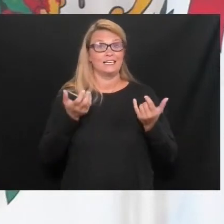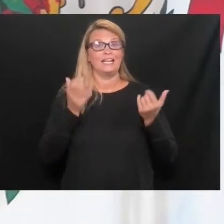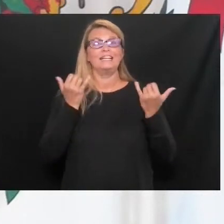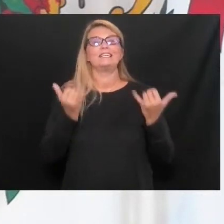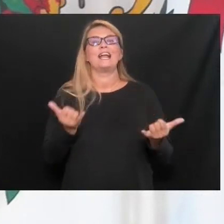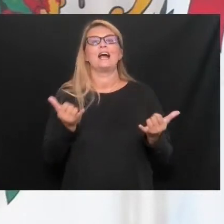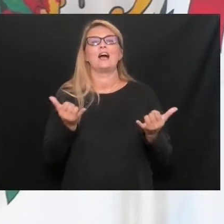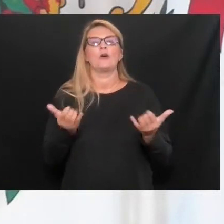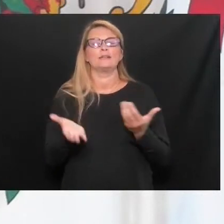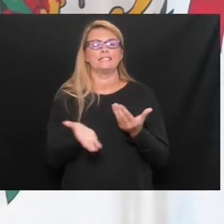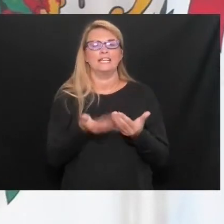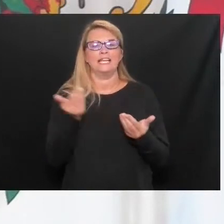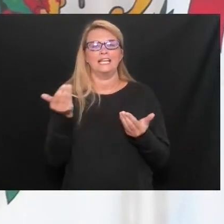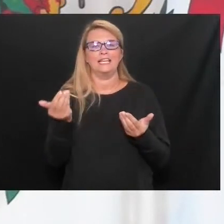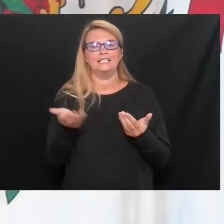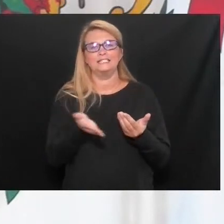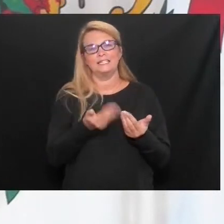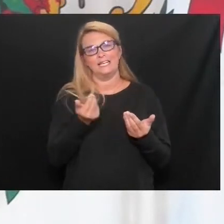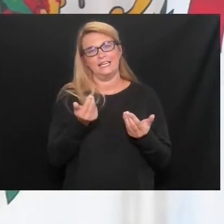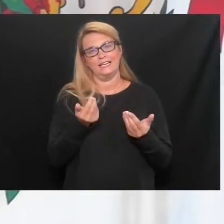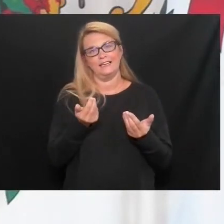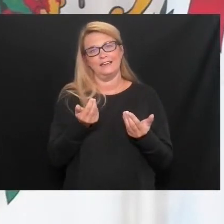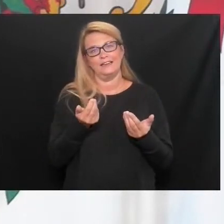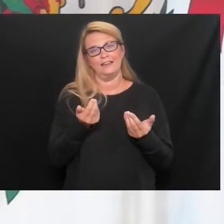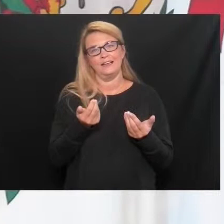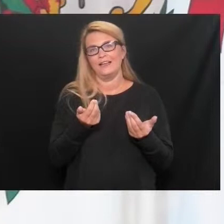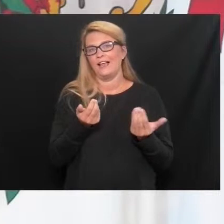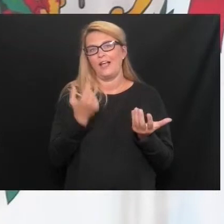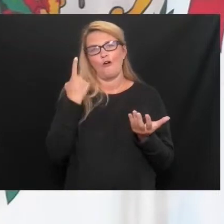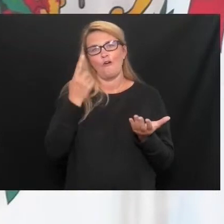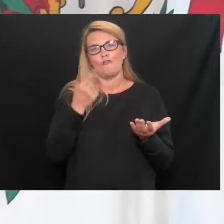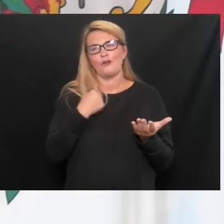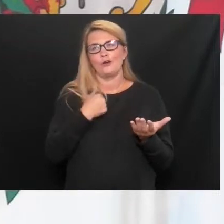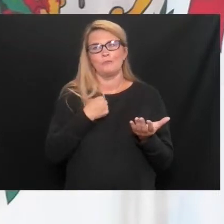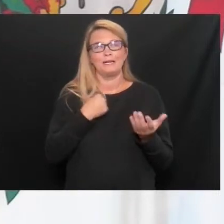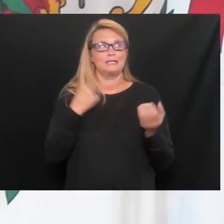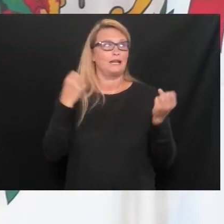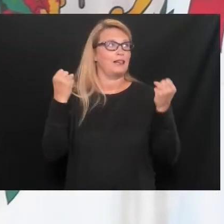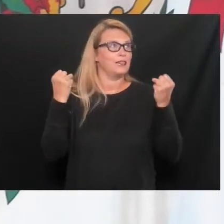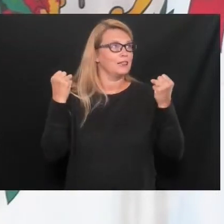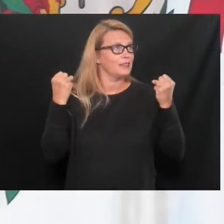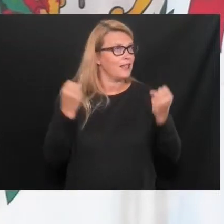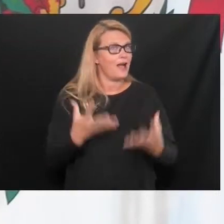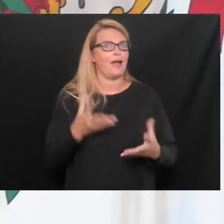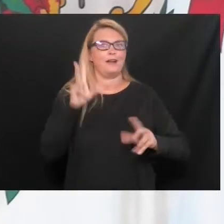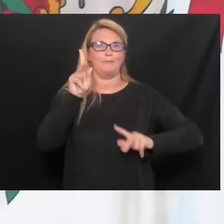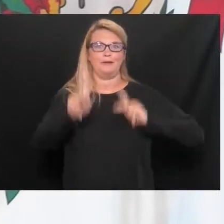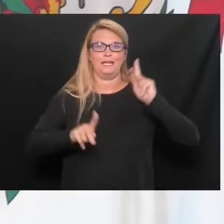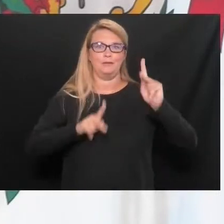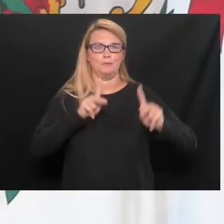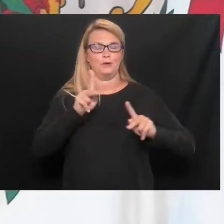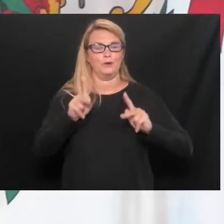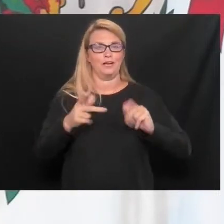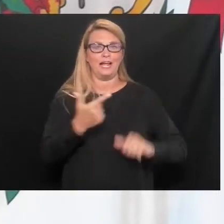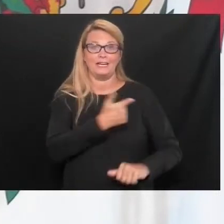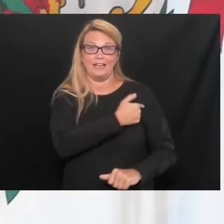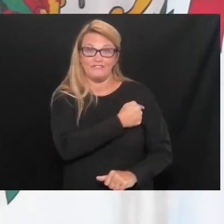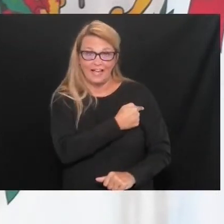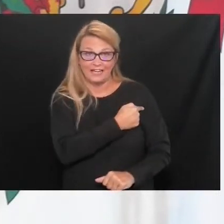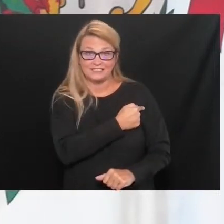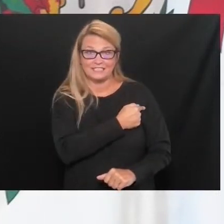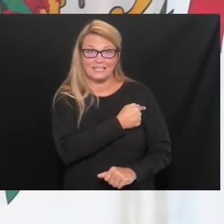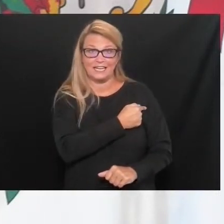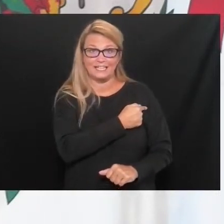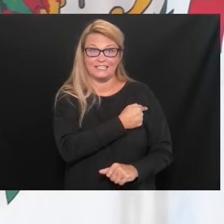easy to say, well, you know, we had to get a bunch of folks, a bunch of people vaccinated that were